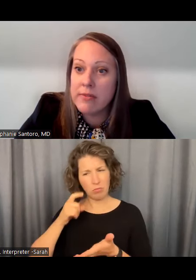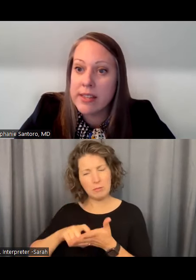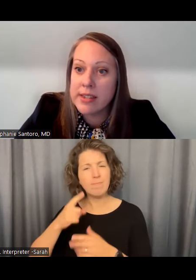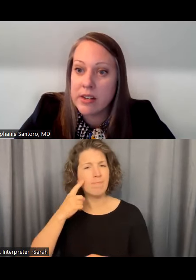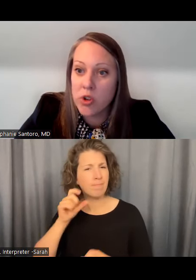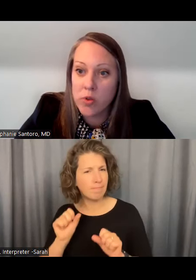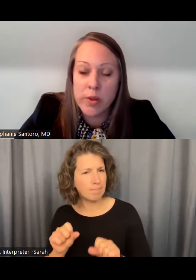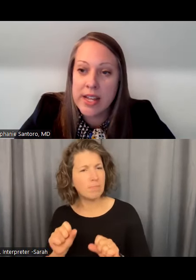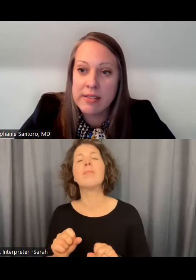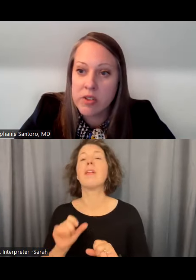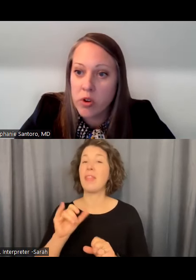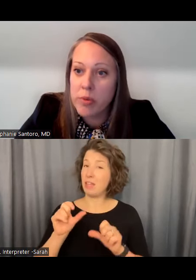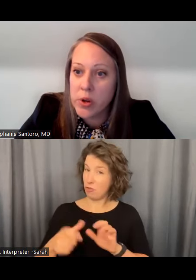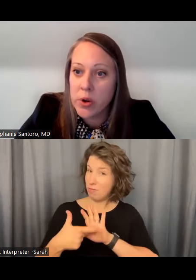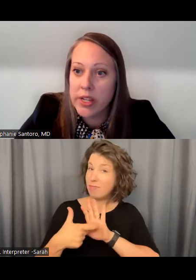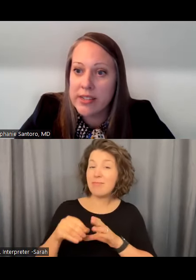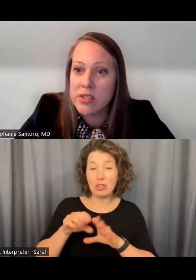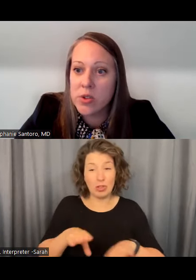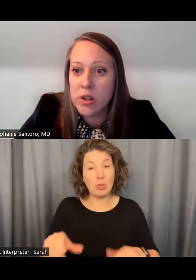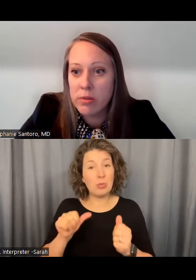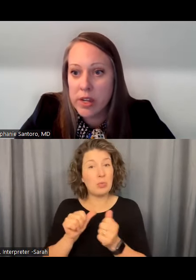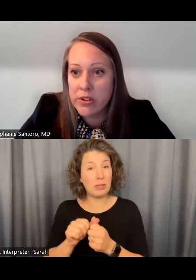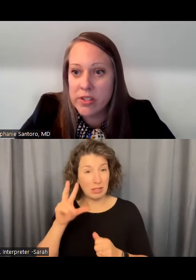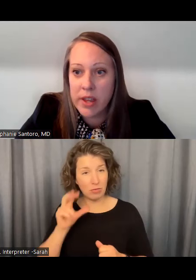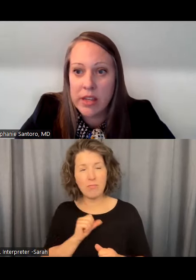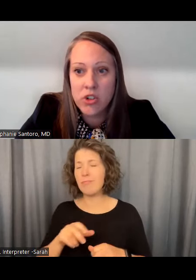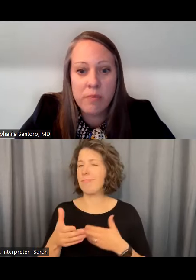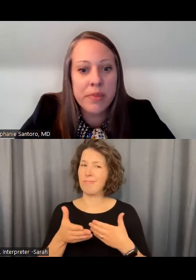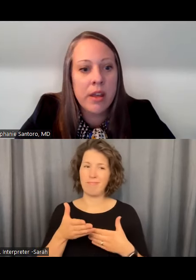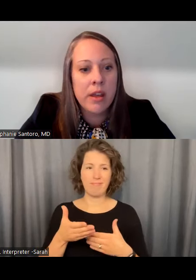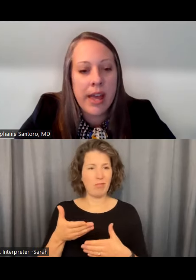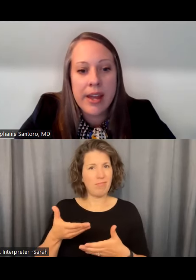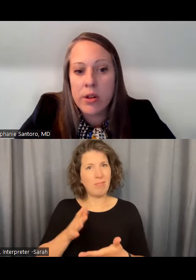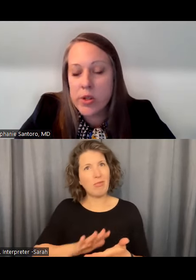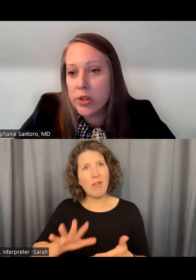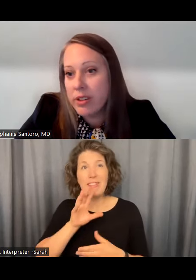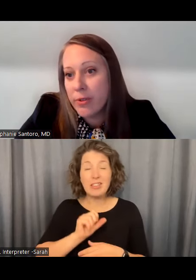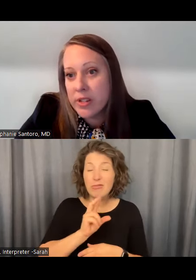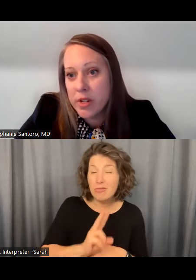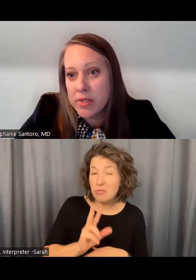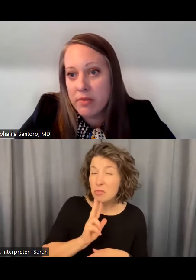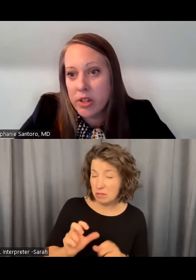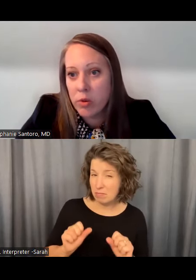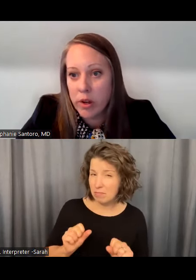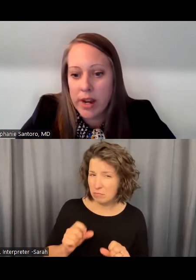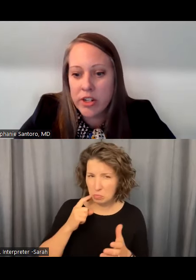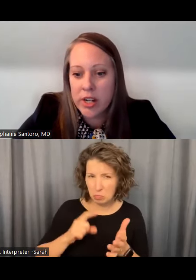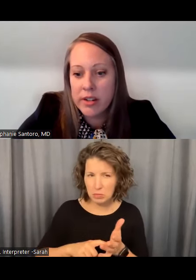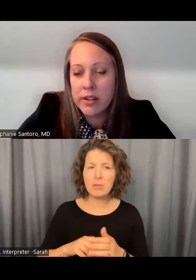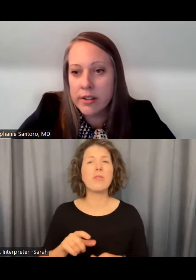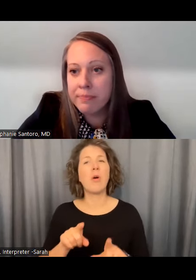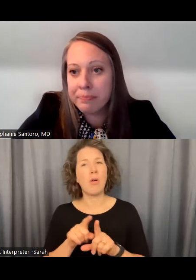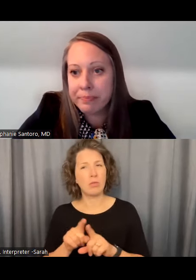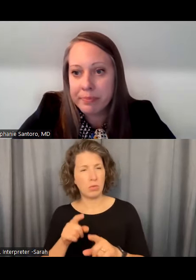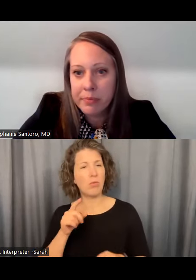manifest in children with Down syndrome as early as 2 to 3 years of age. and also looking for symptoms of acute